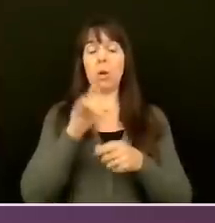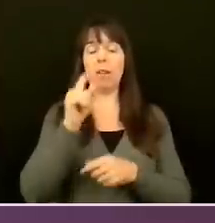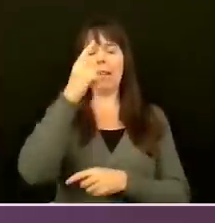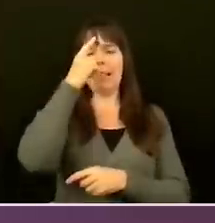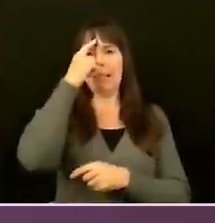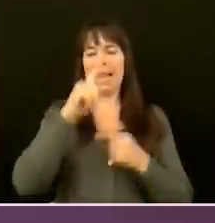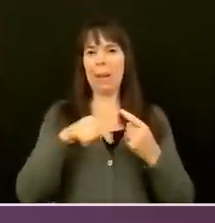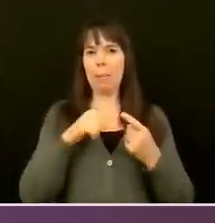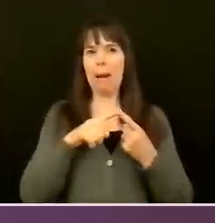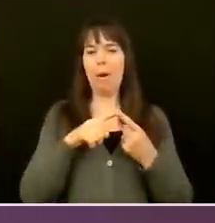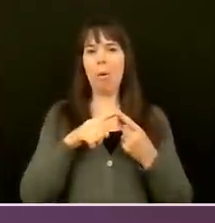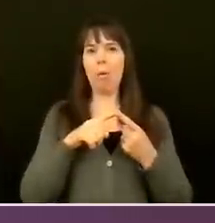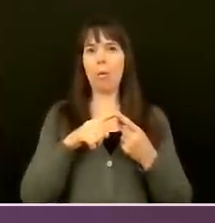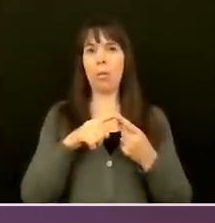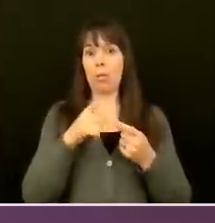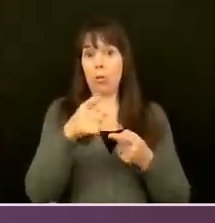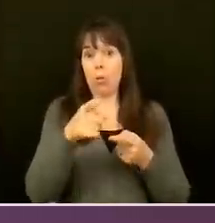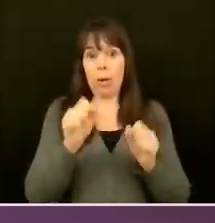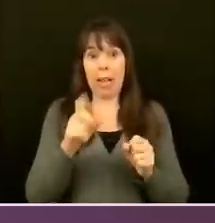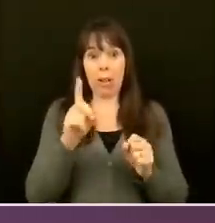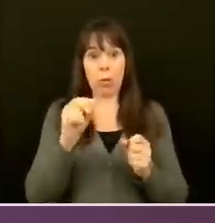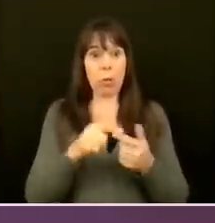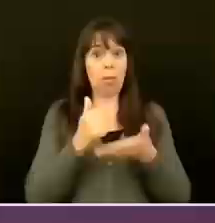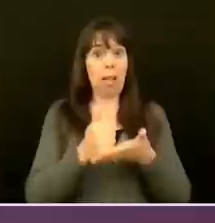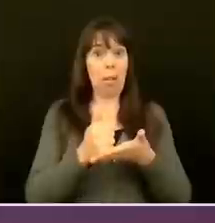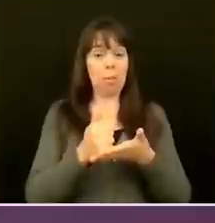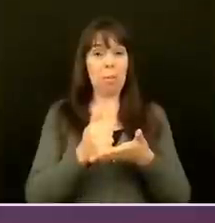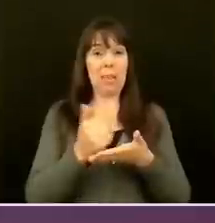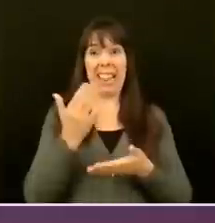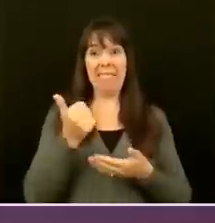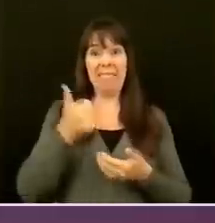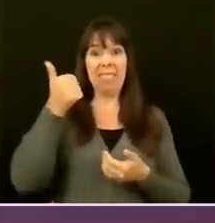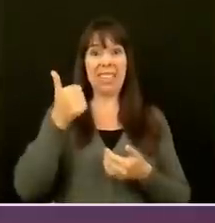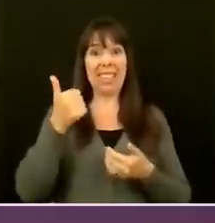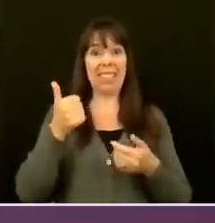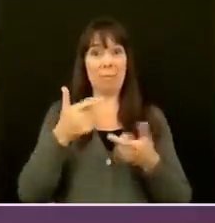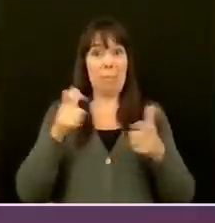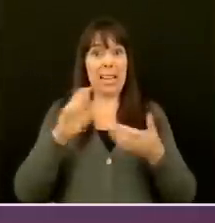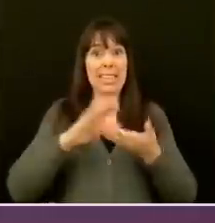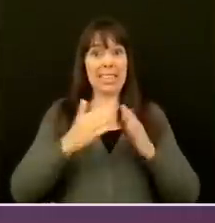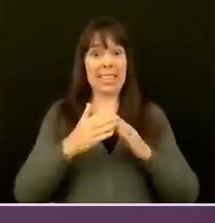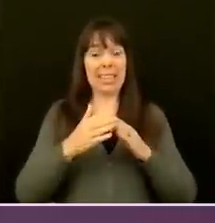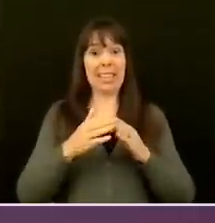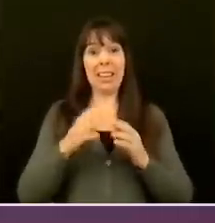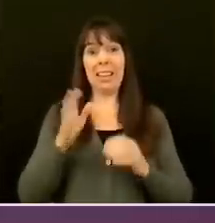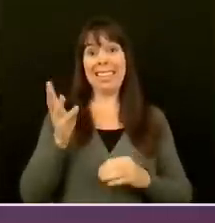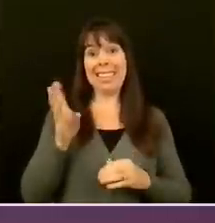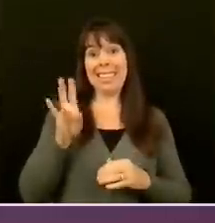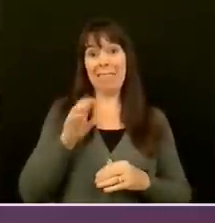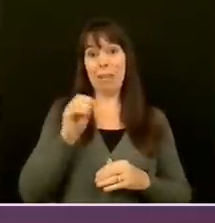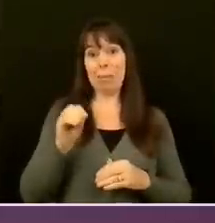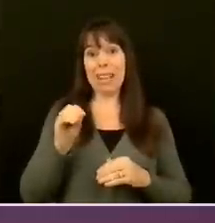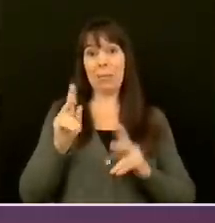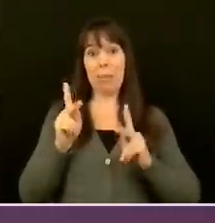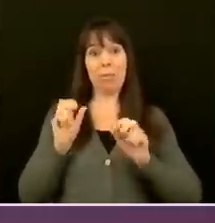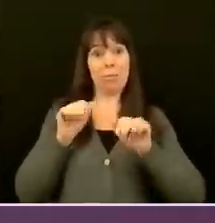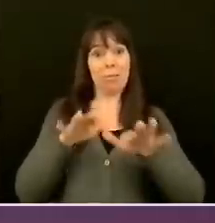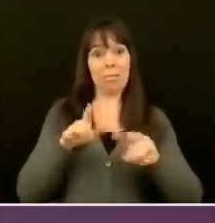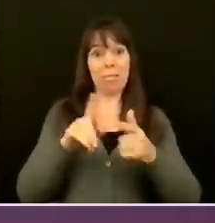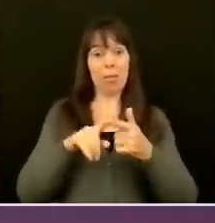about what you can do, the 15th largest city with a 67% turnout in